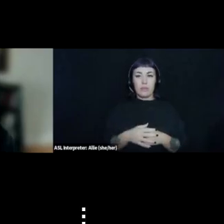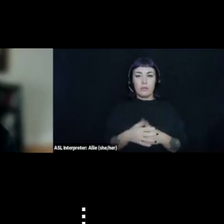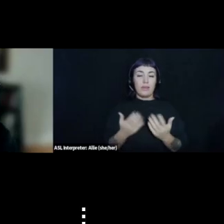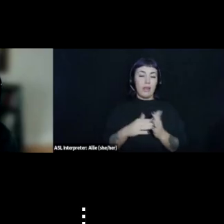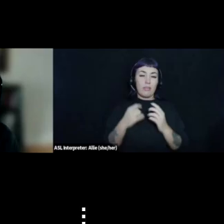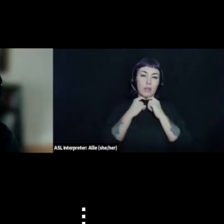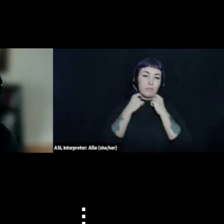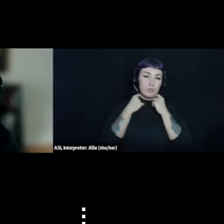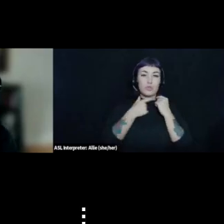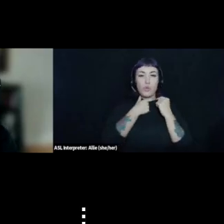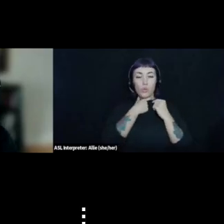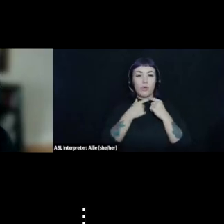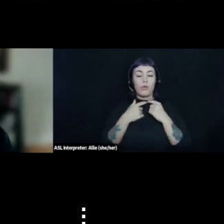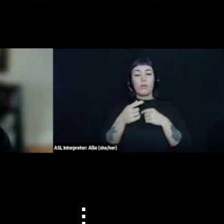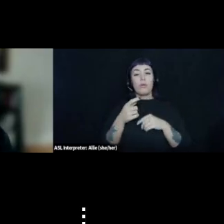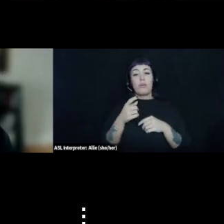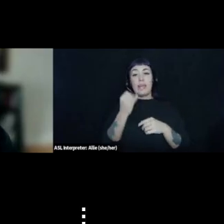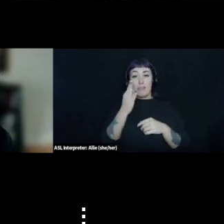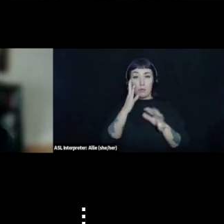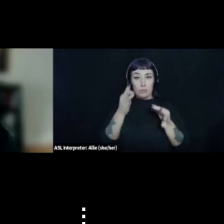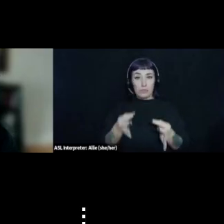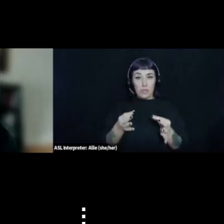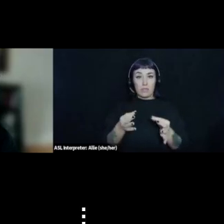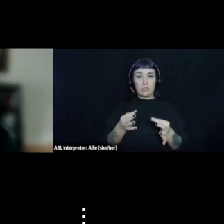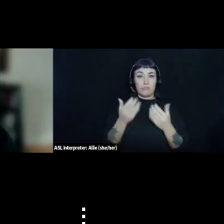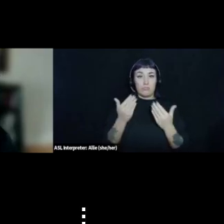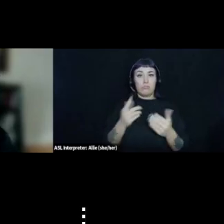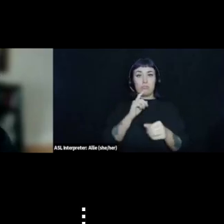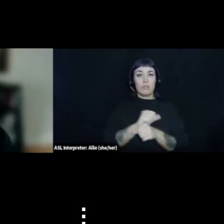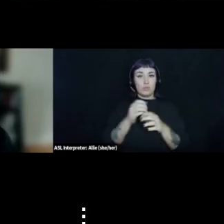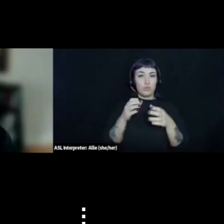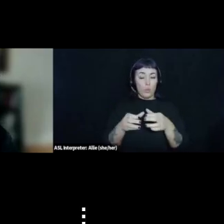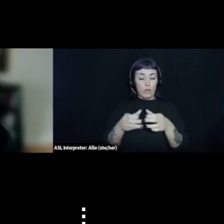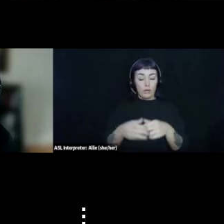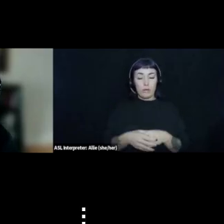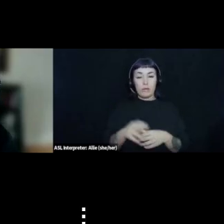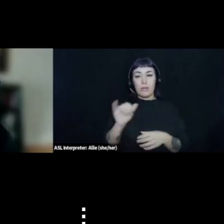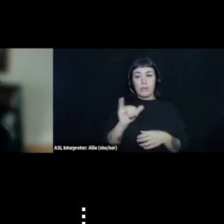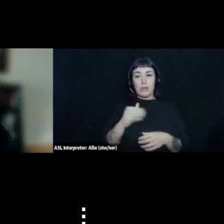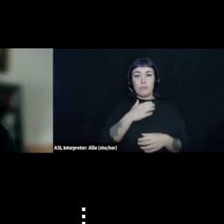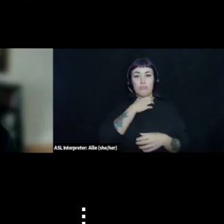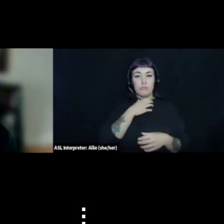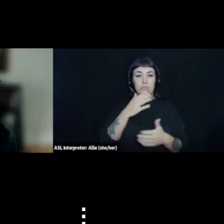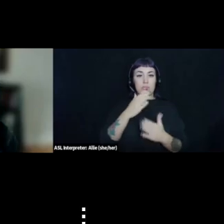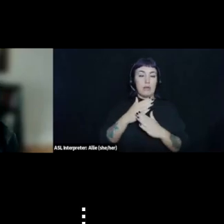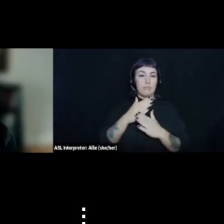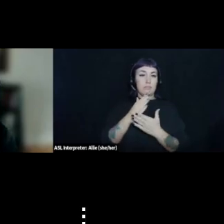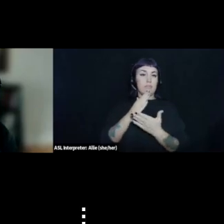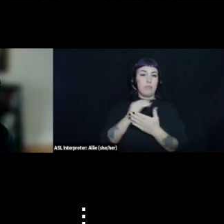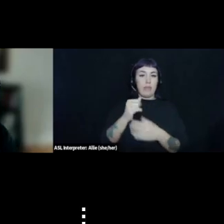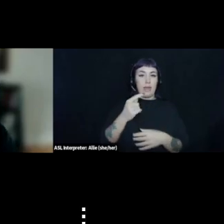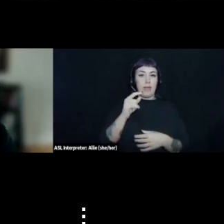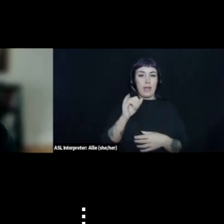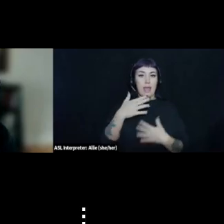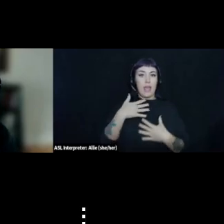collar. If you are choosing to engage in actual choking, like constricting airflow. You want to make